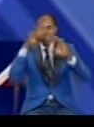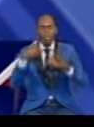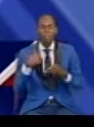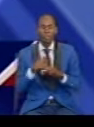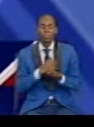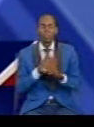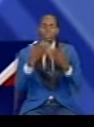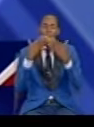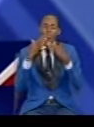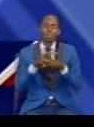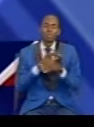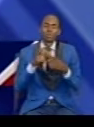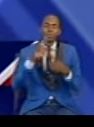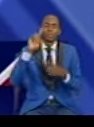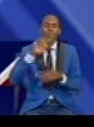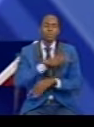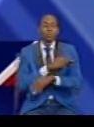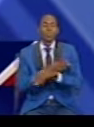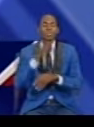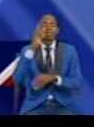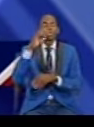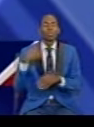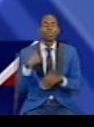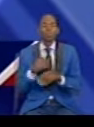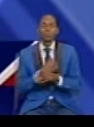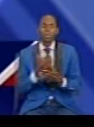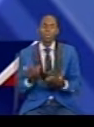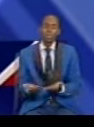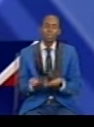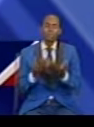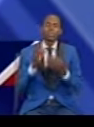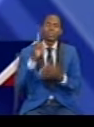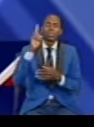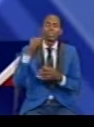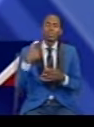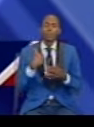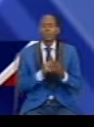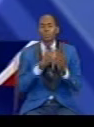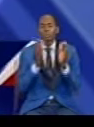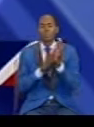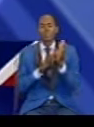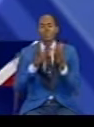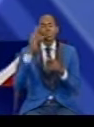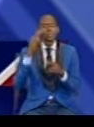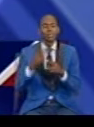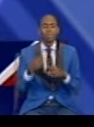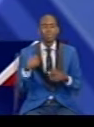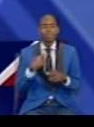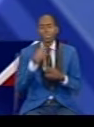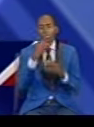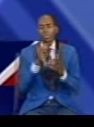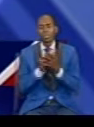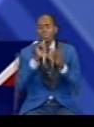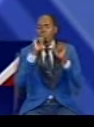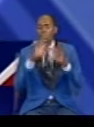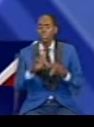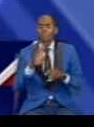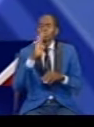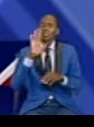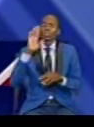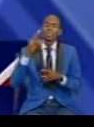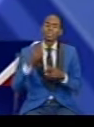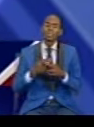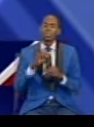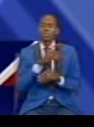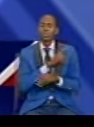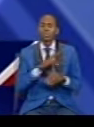you. Mighty God, we lift you up. Gracious God, we magnify your name. And we say, blessed be your name, O God of heaven,